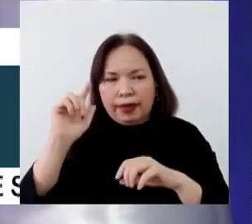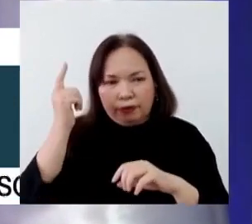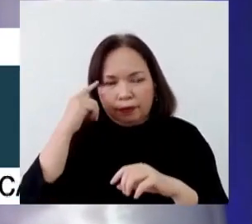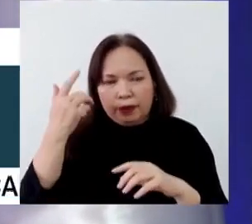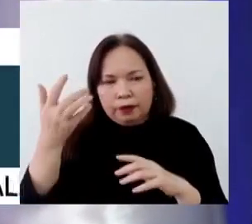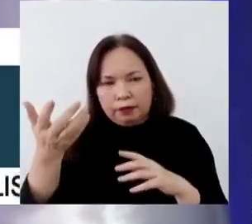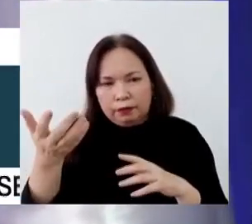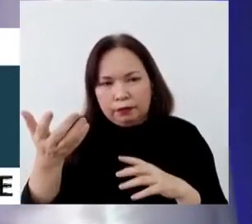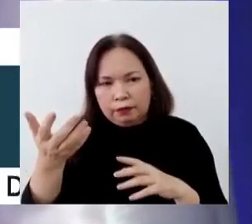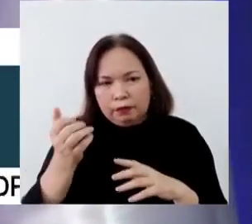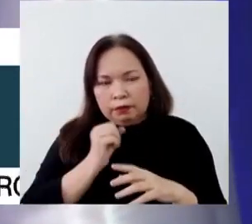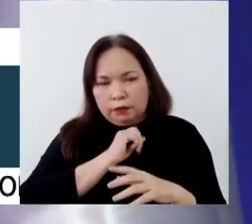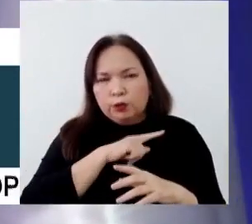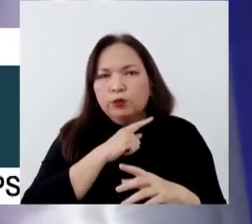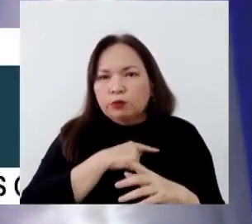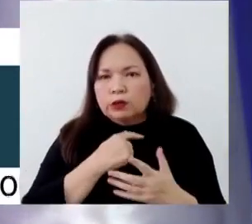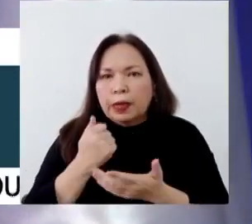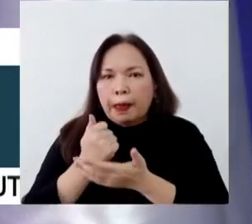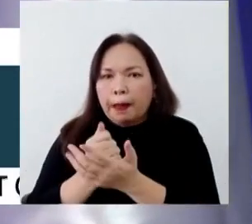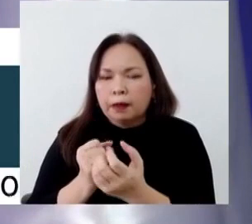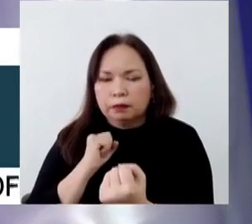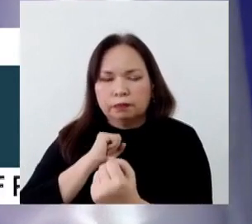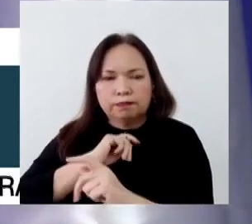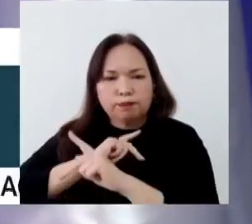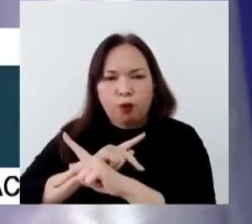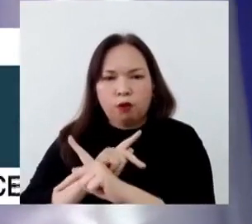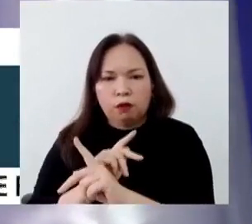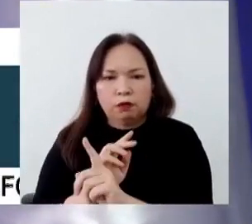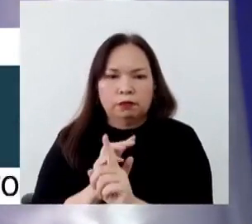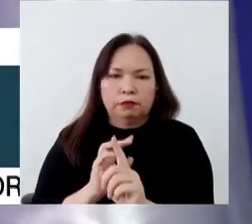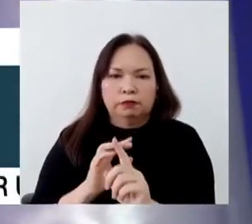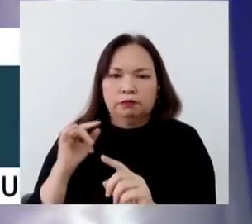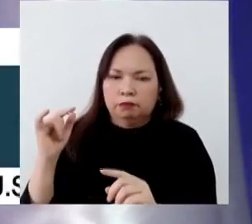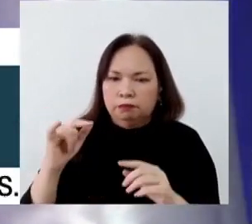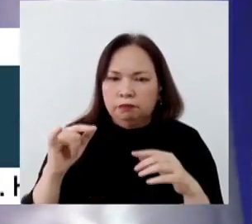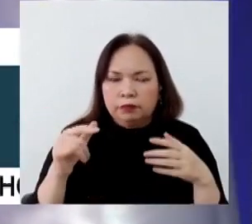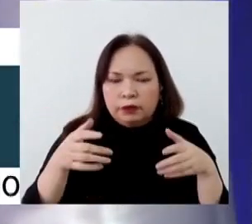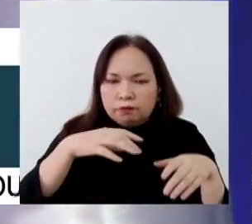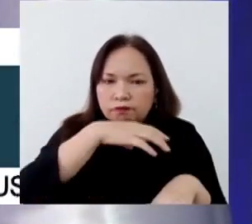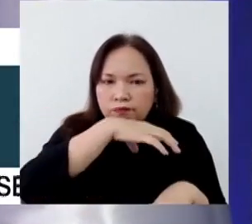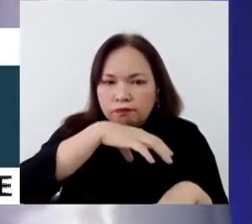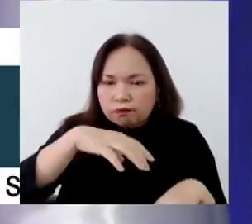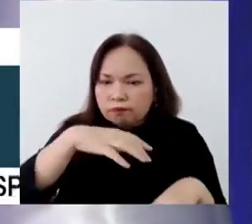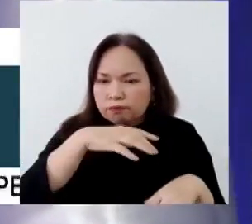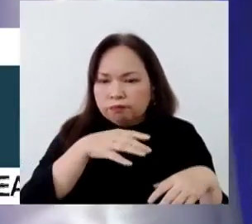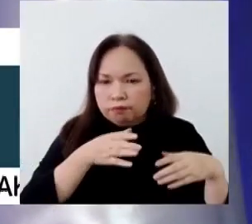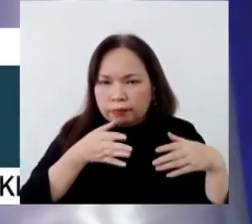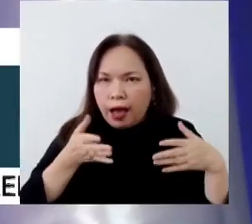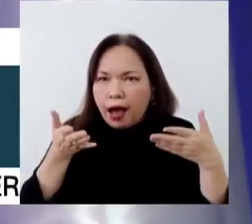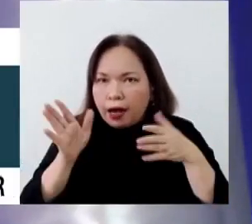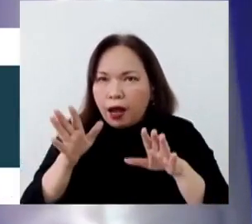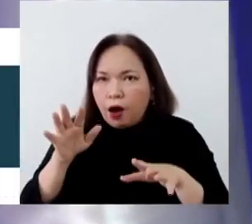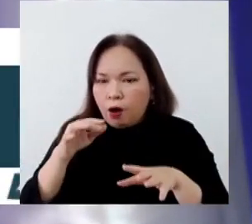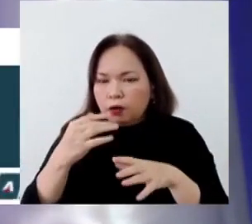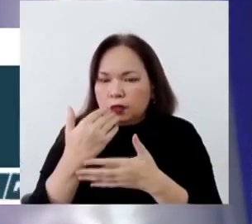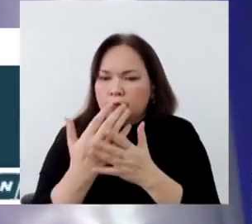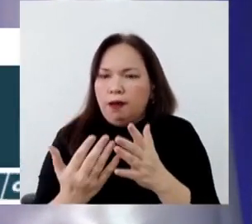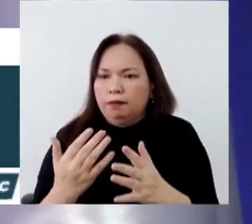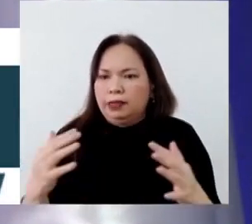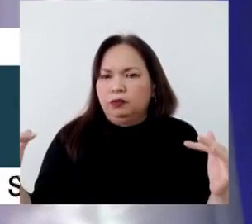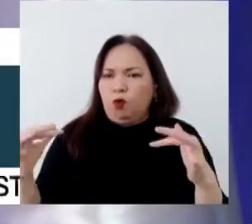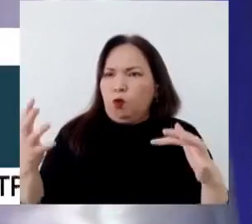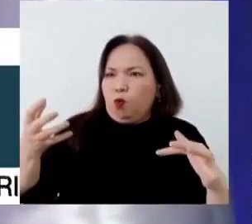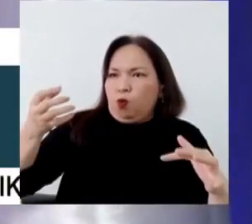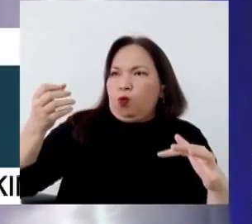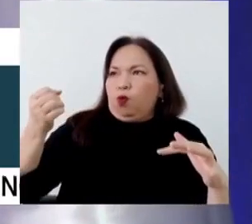if a humanitarian corridor can be opened to allow people to exit through,